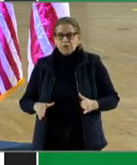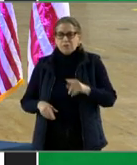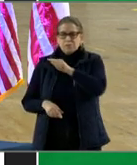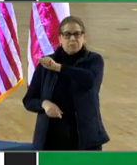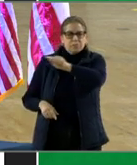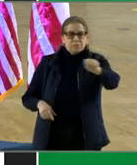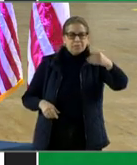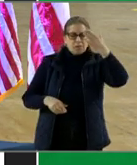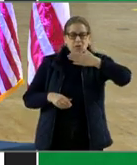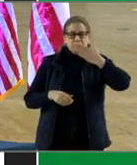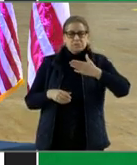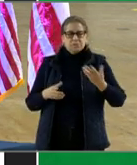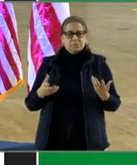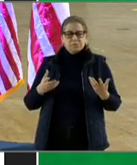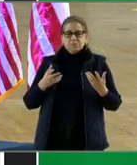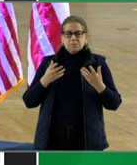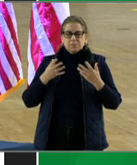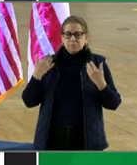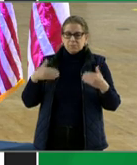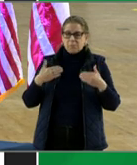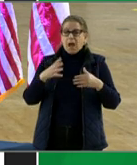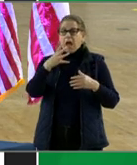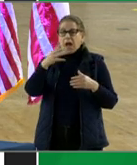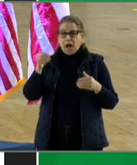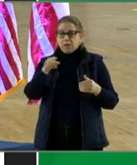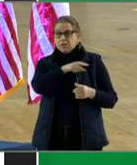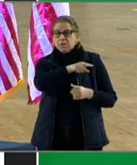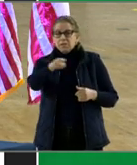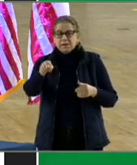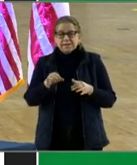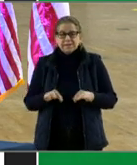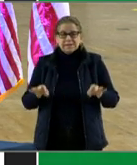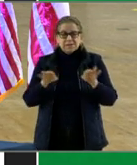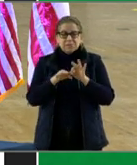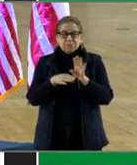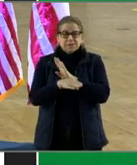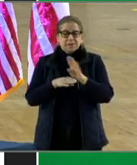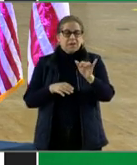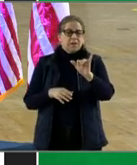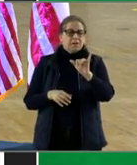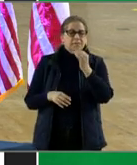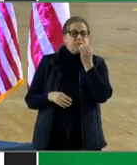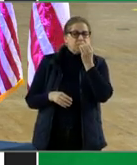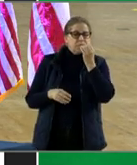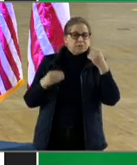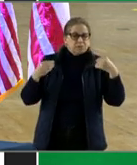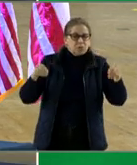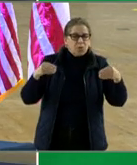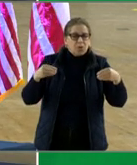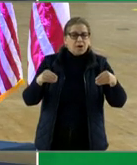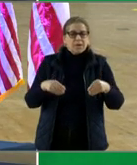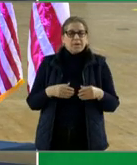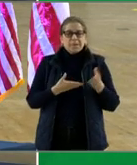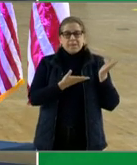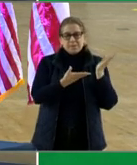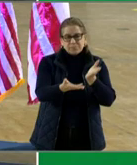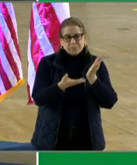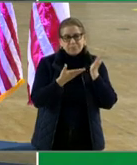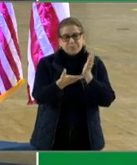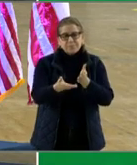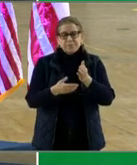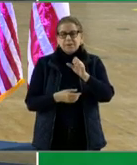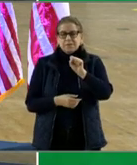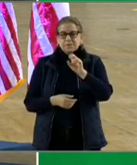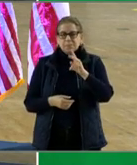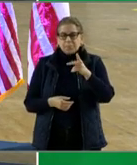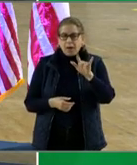all of our essential businesses, but especially our grocery stores and the people who are providing essential supplies to the residents of the District